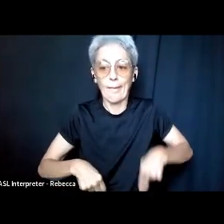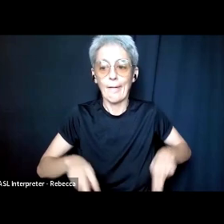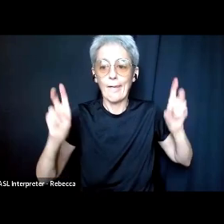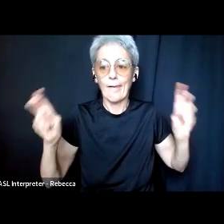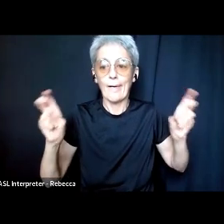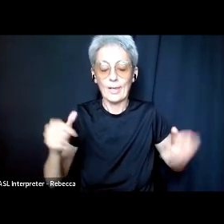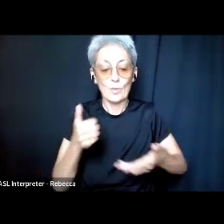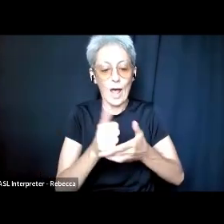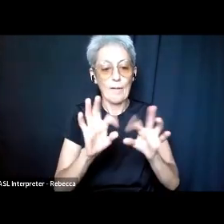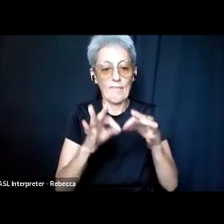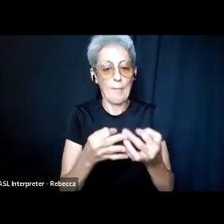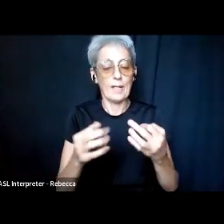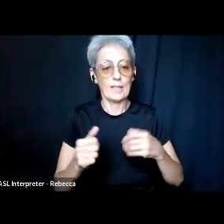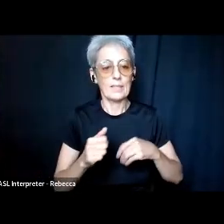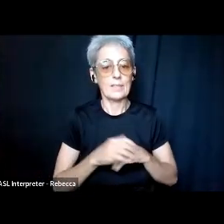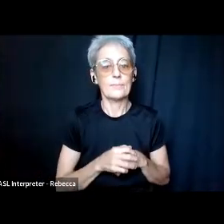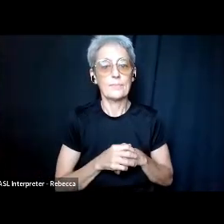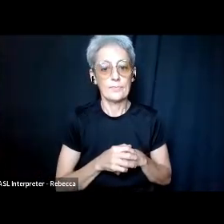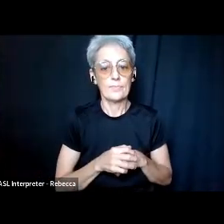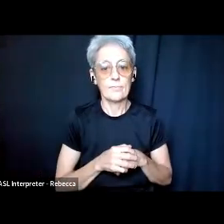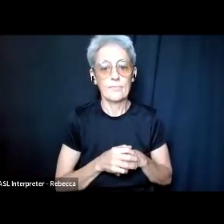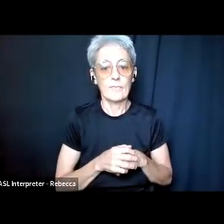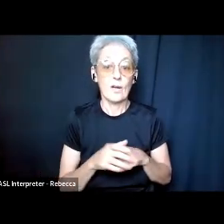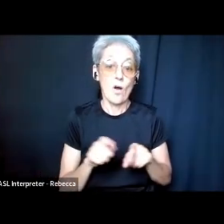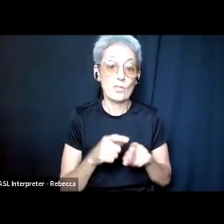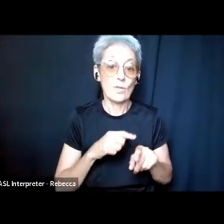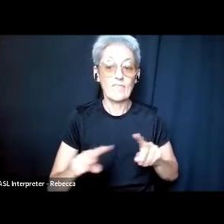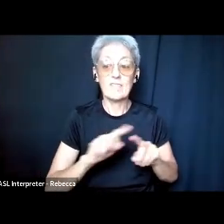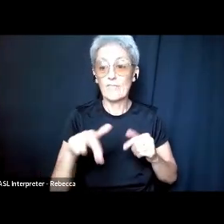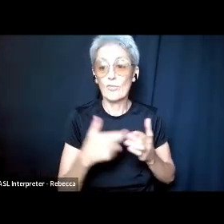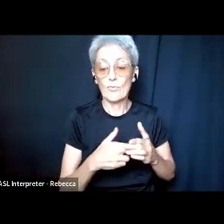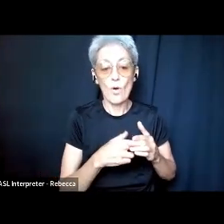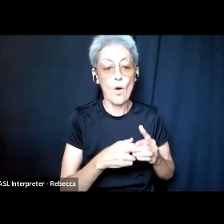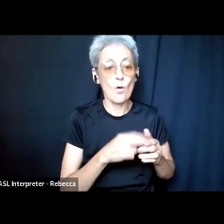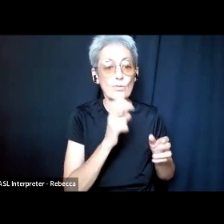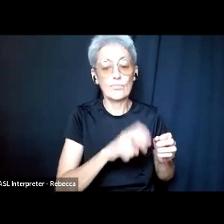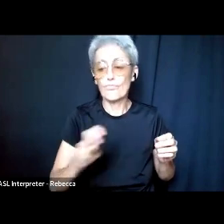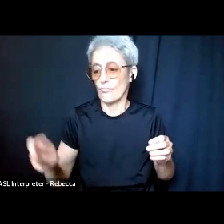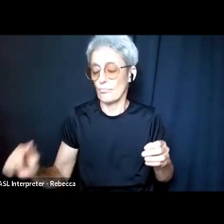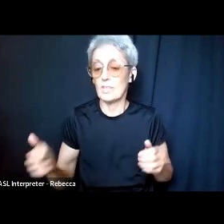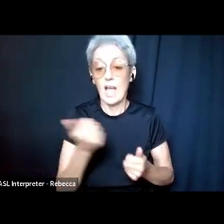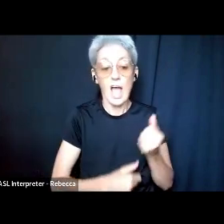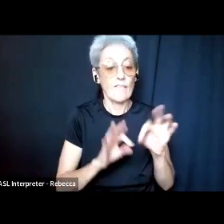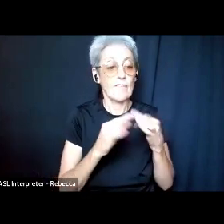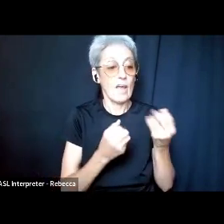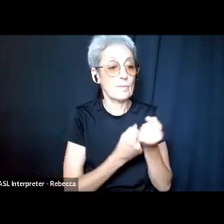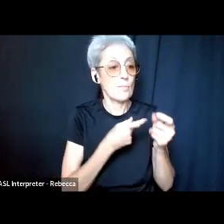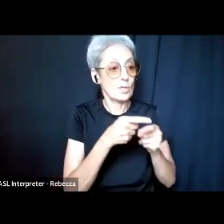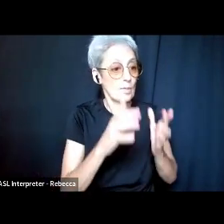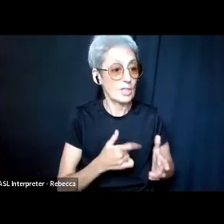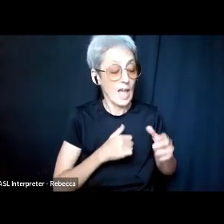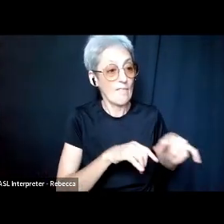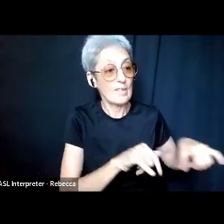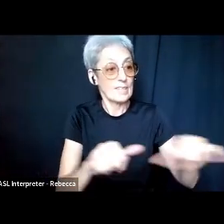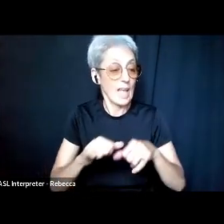lot of different roles. Not every family support specialist does the same exact thing or has the same exact title. Some